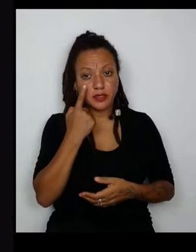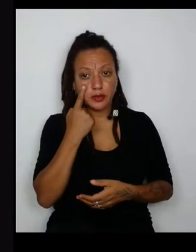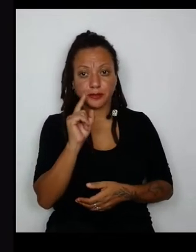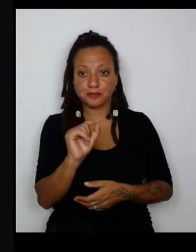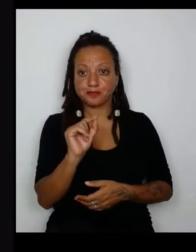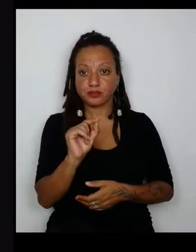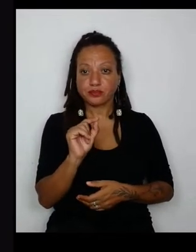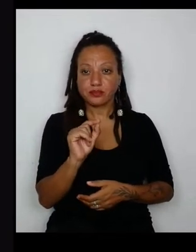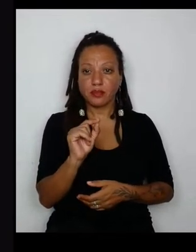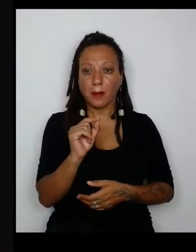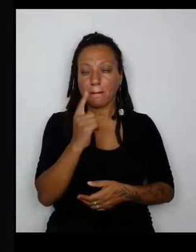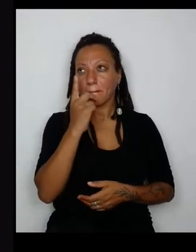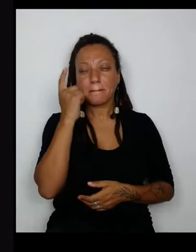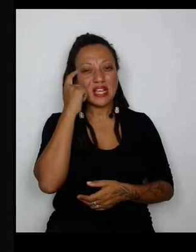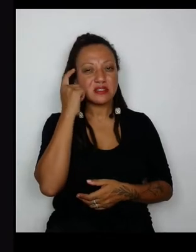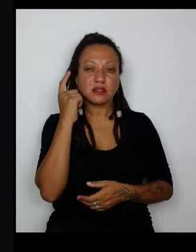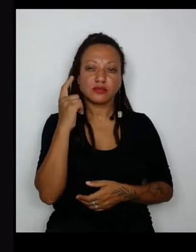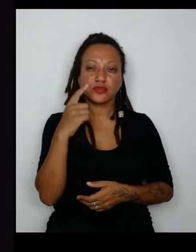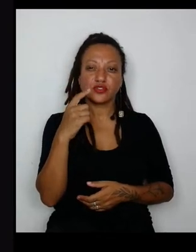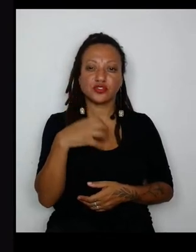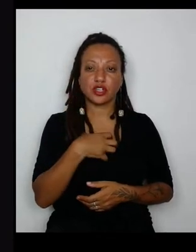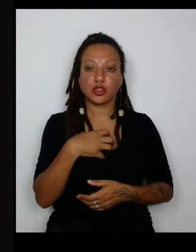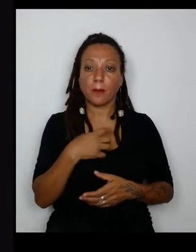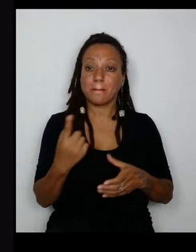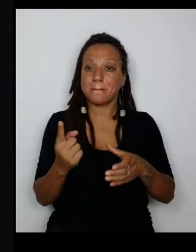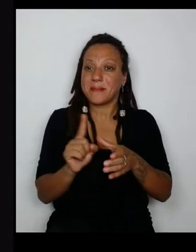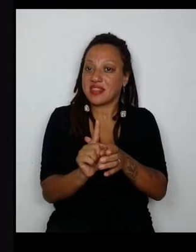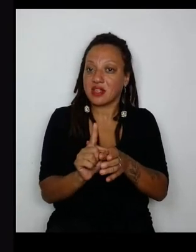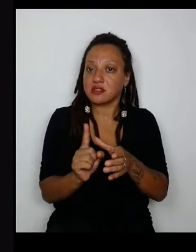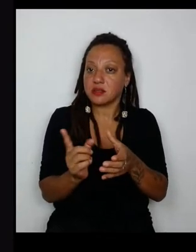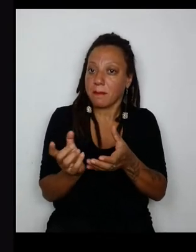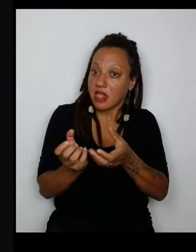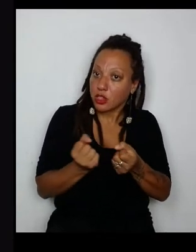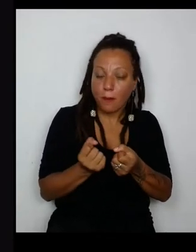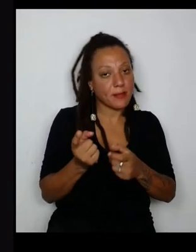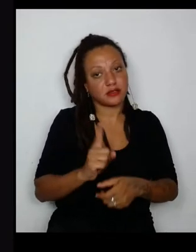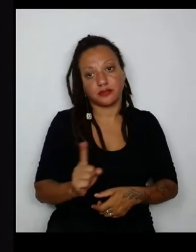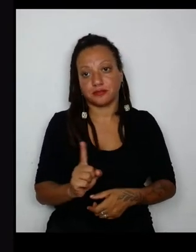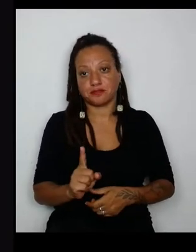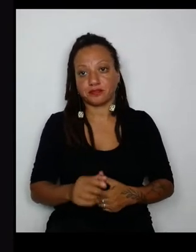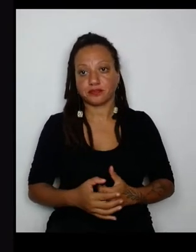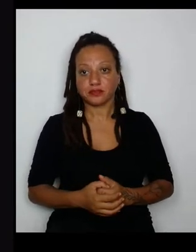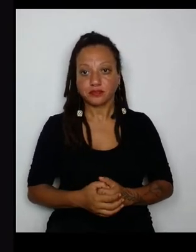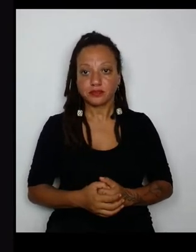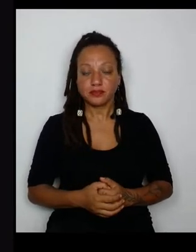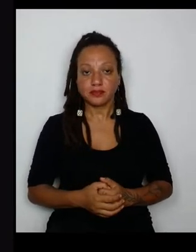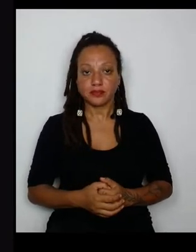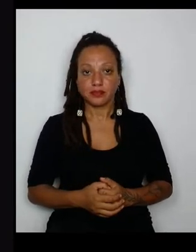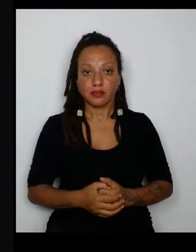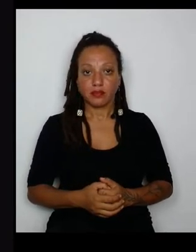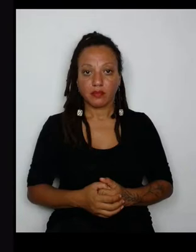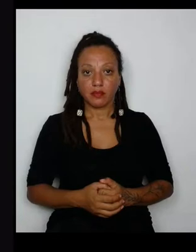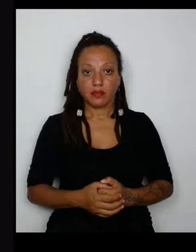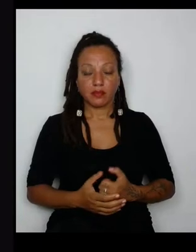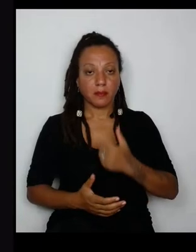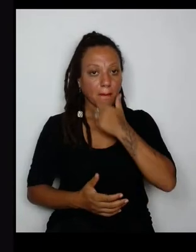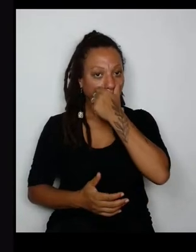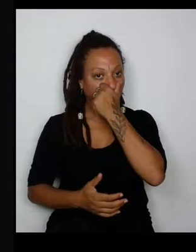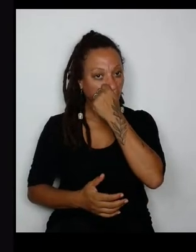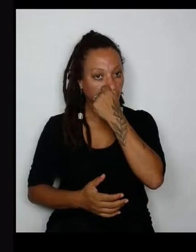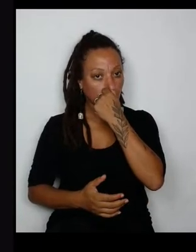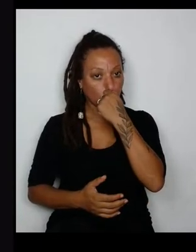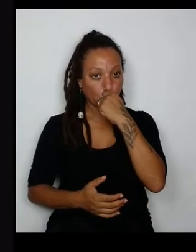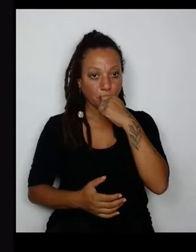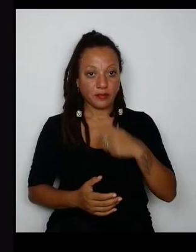narratives and this was uh two uh writers in tahiti that were critiquing artists in aotearoa and new zealand